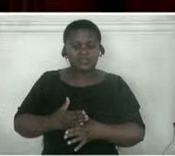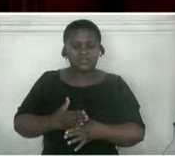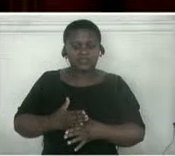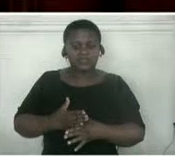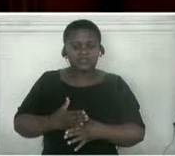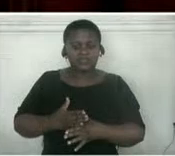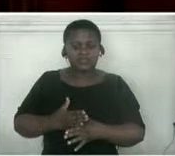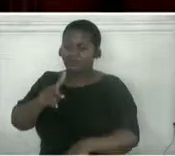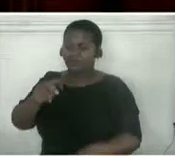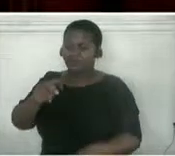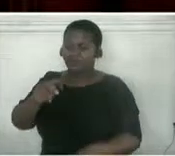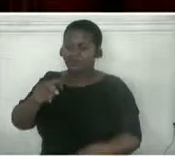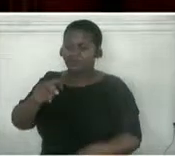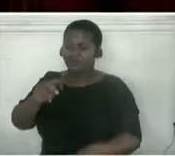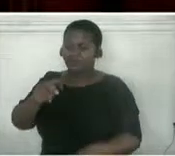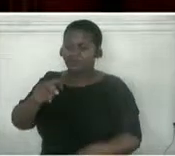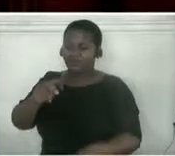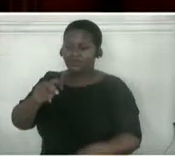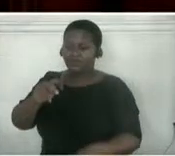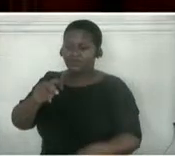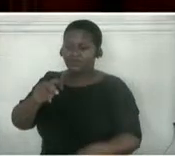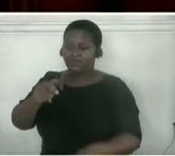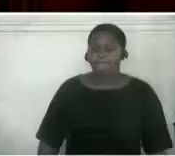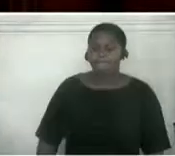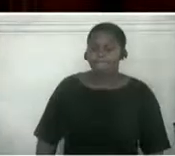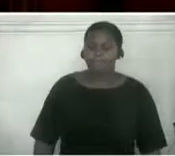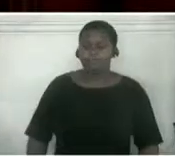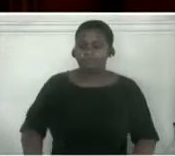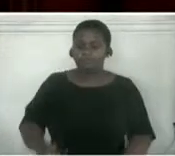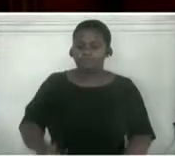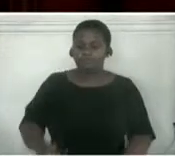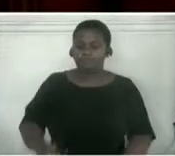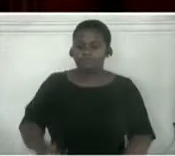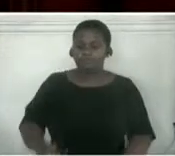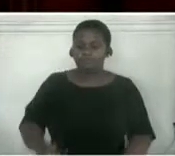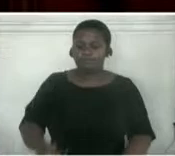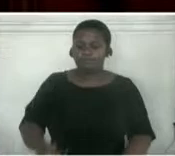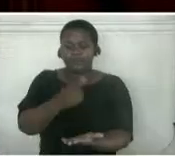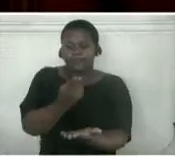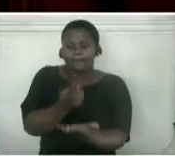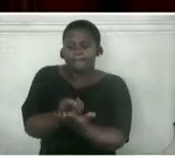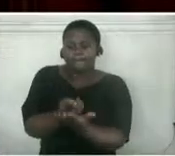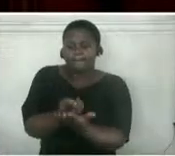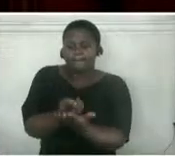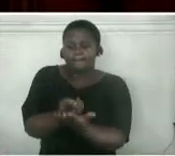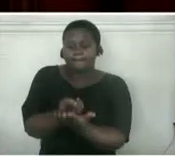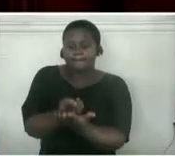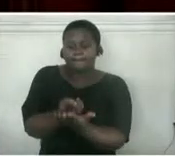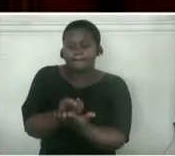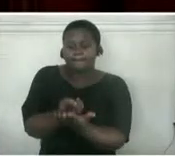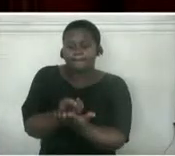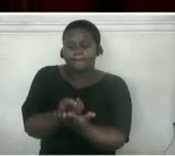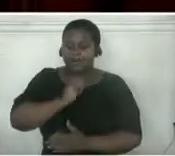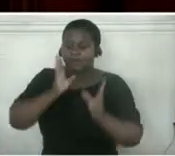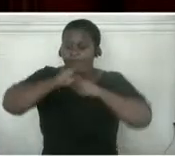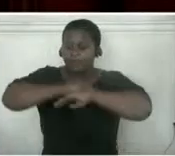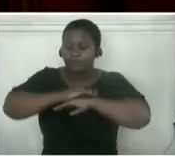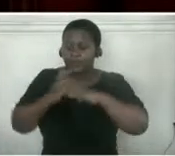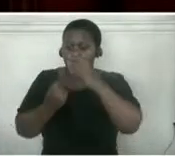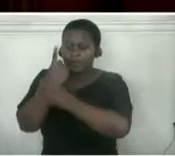Natal la isithe asinayo imbhede eyibhedlela. Kwenzeka kwi-private